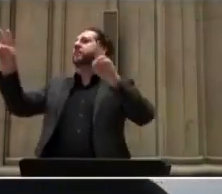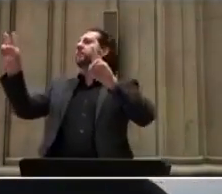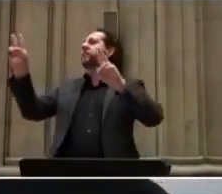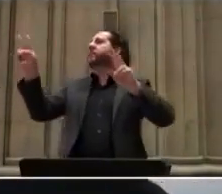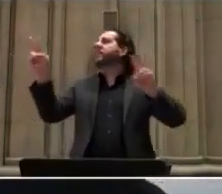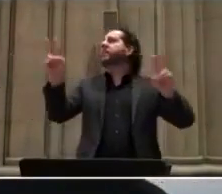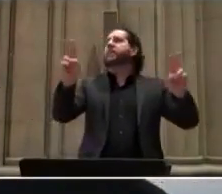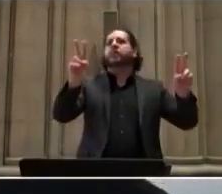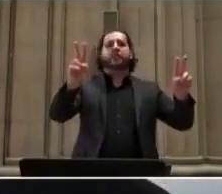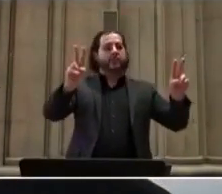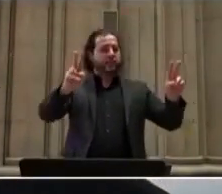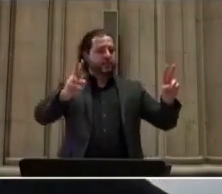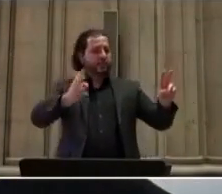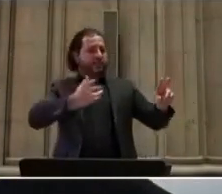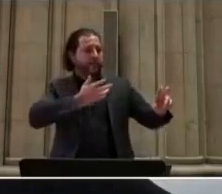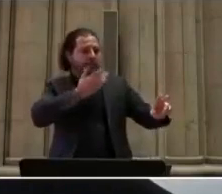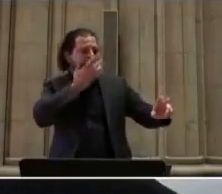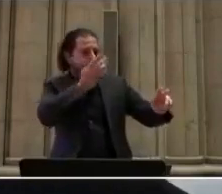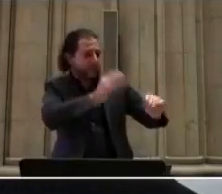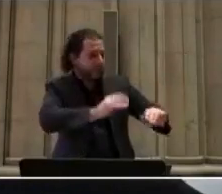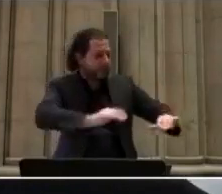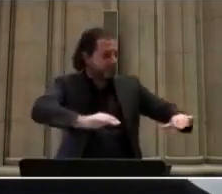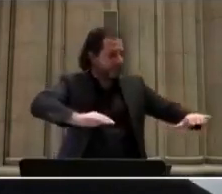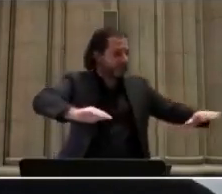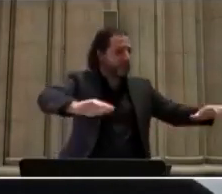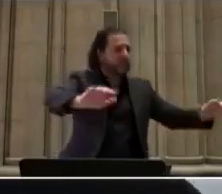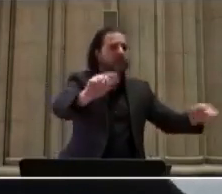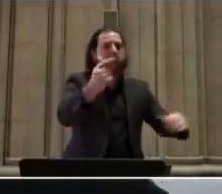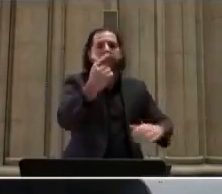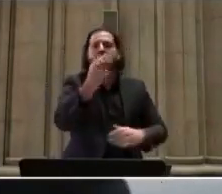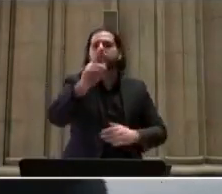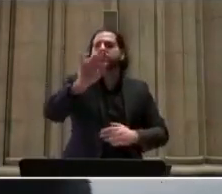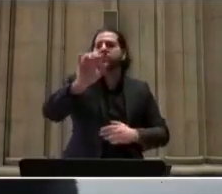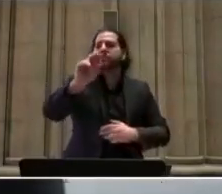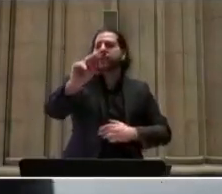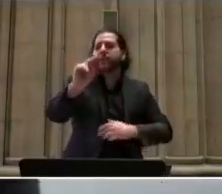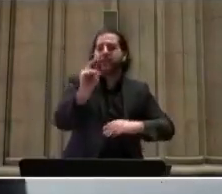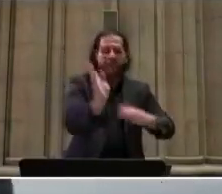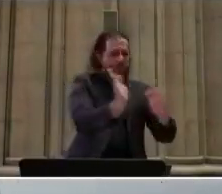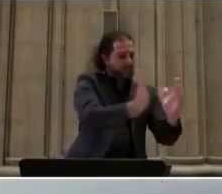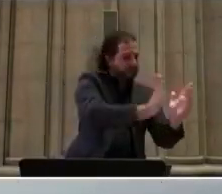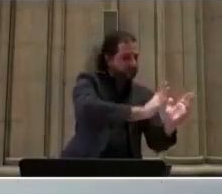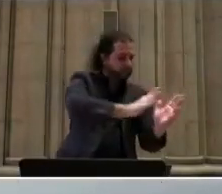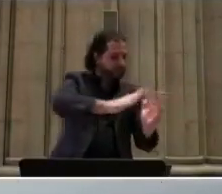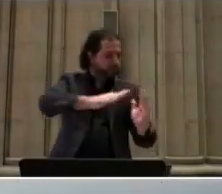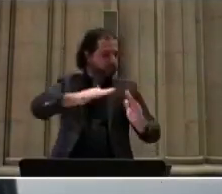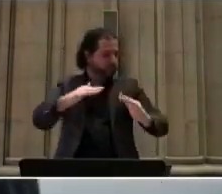For amber waves of grain,